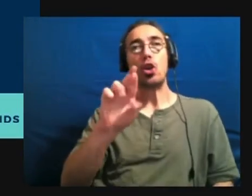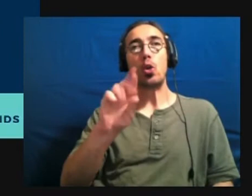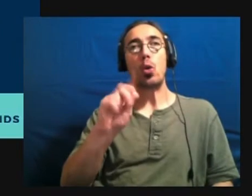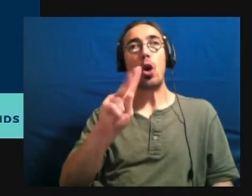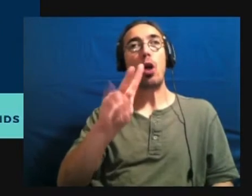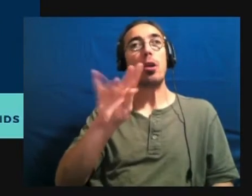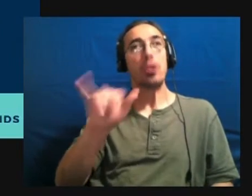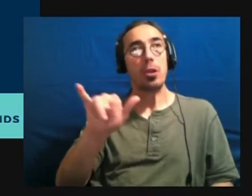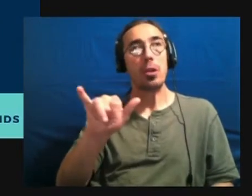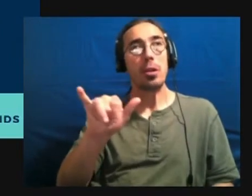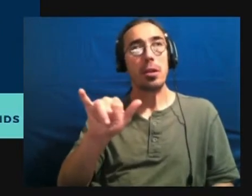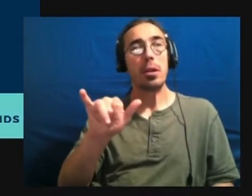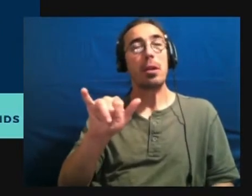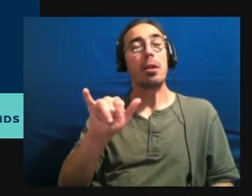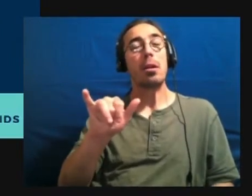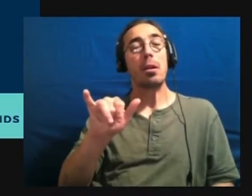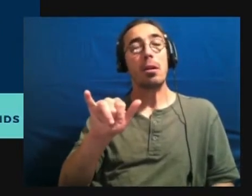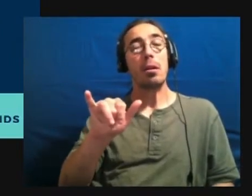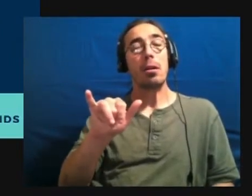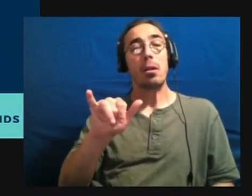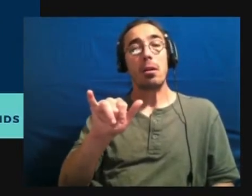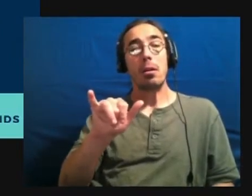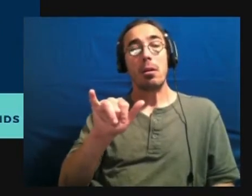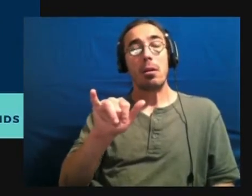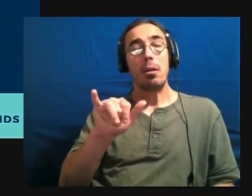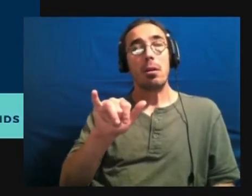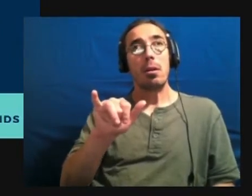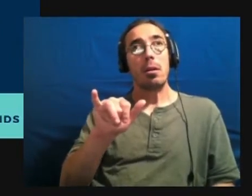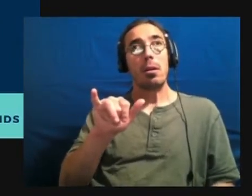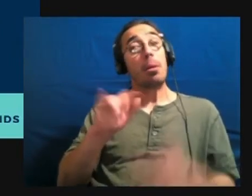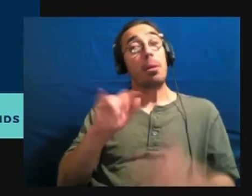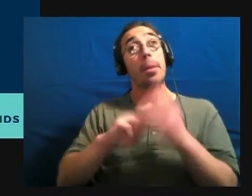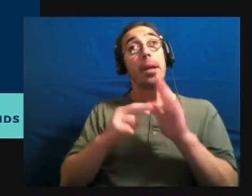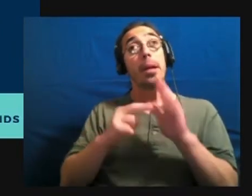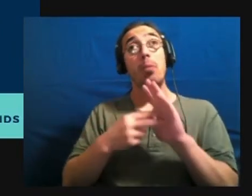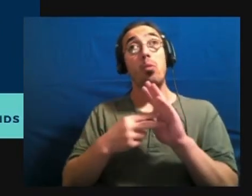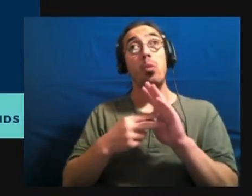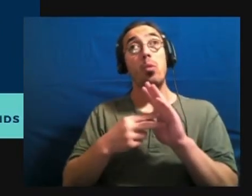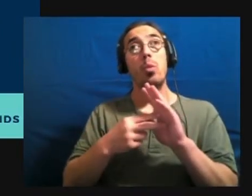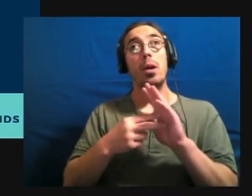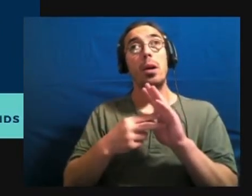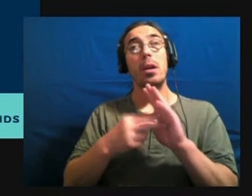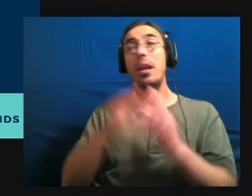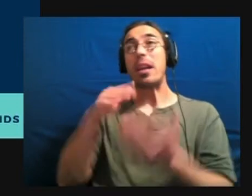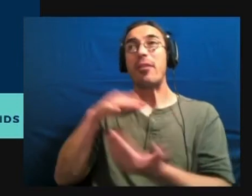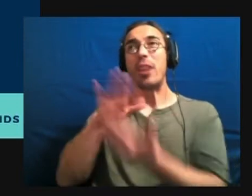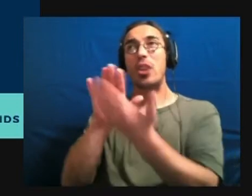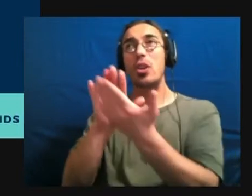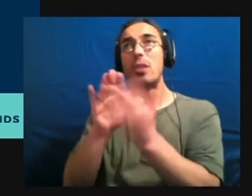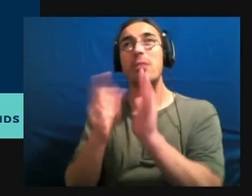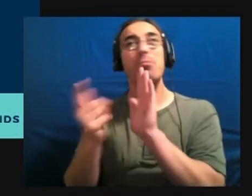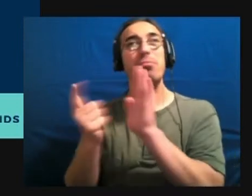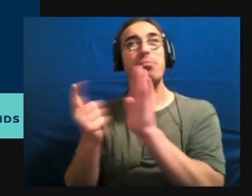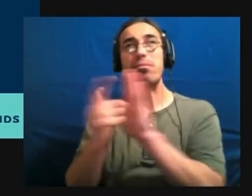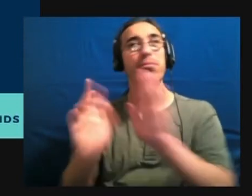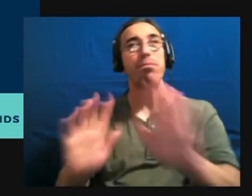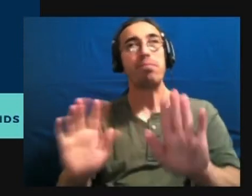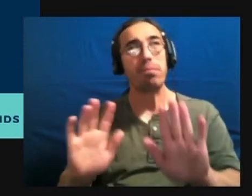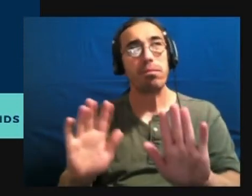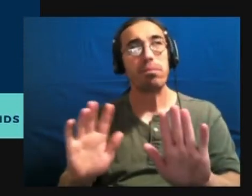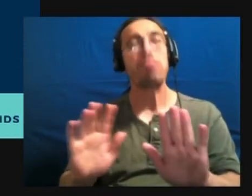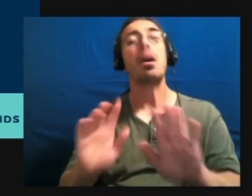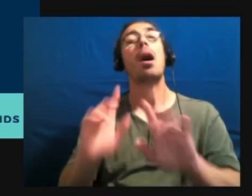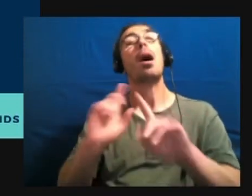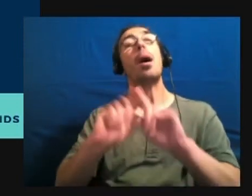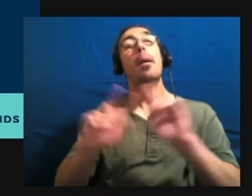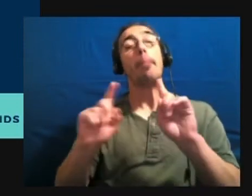and that's not to say that you should never do an intervention. We're going to talk about that in a minute. But quickly, let's see if we